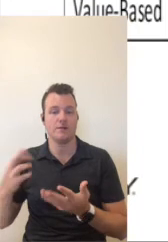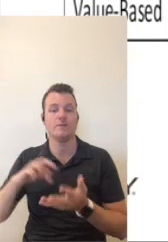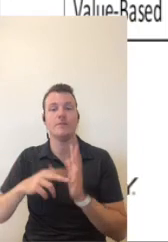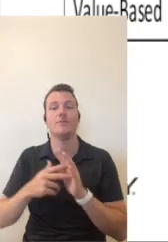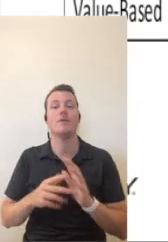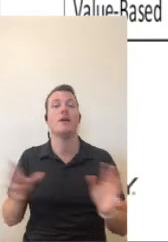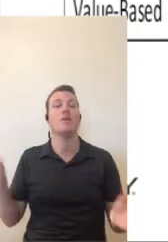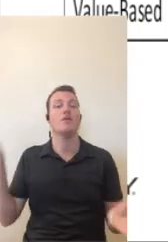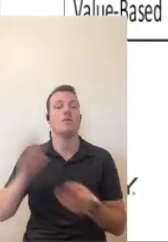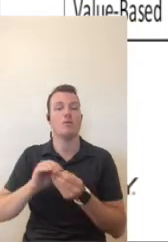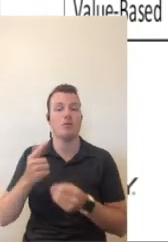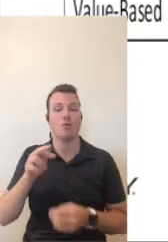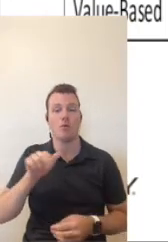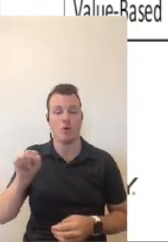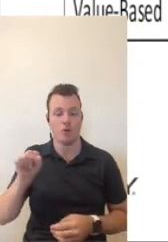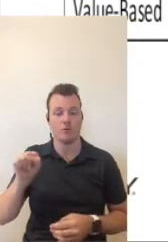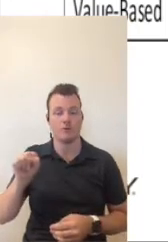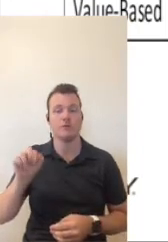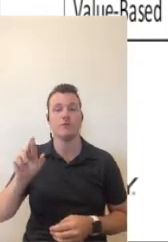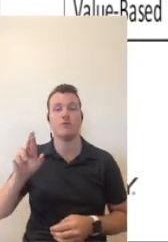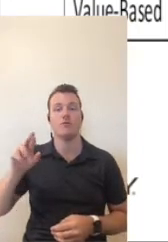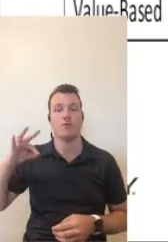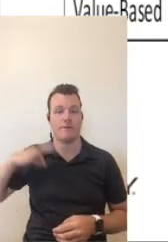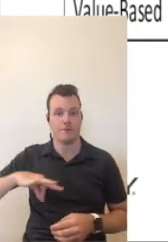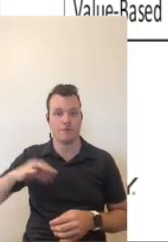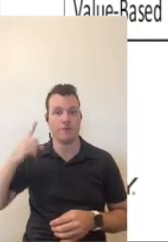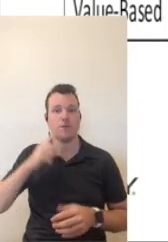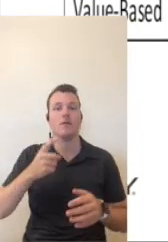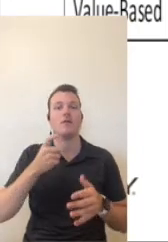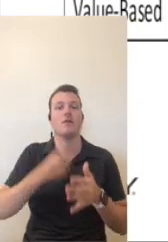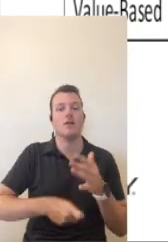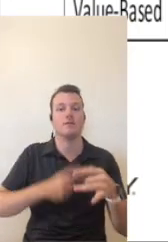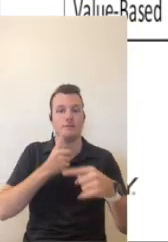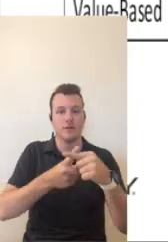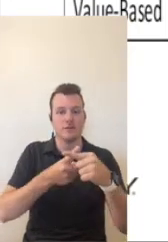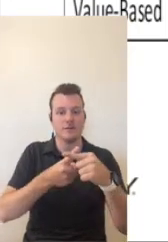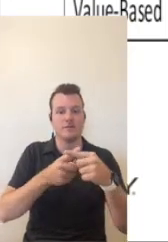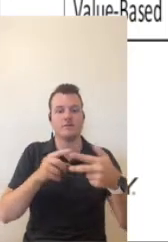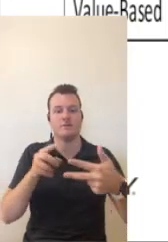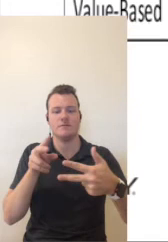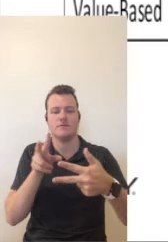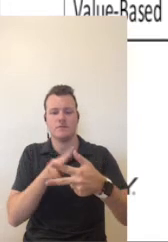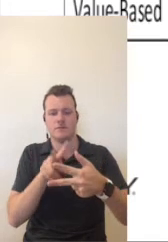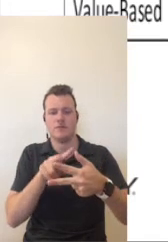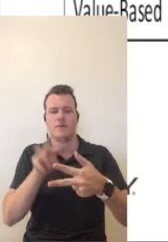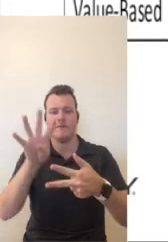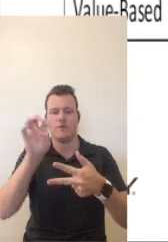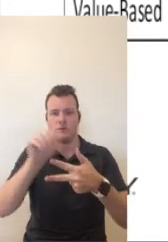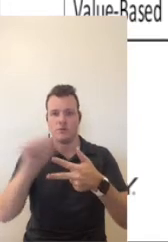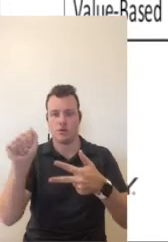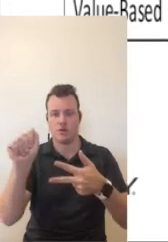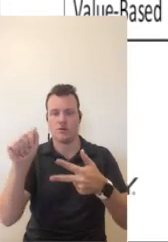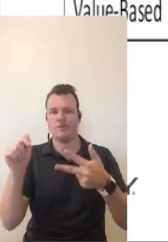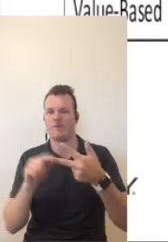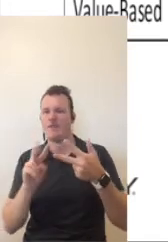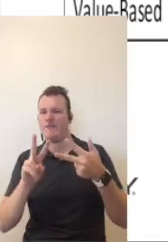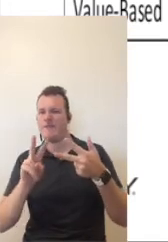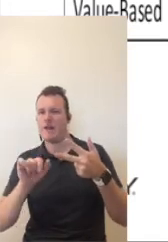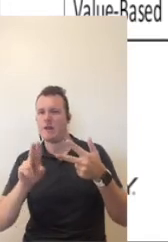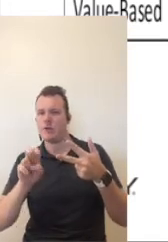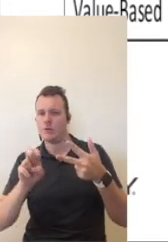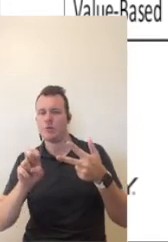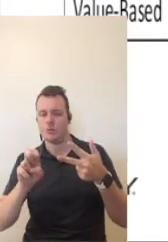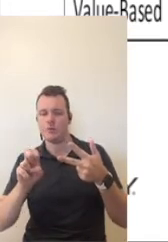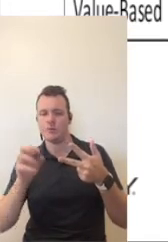300 plus the 100 that I received for the services that are provided. So my gross revenue for my cost plus models for both of them